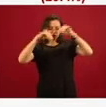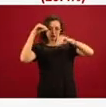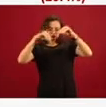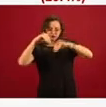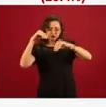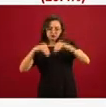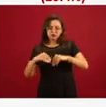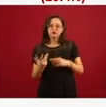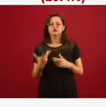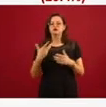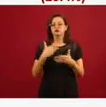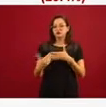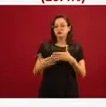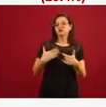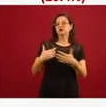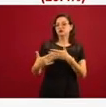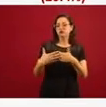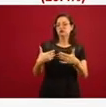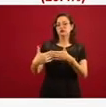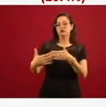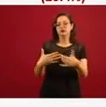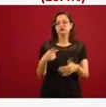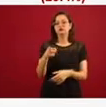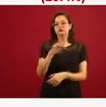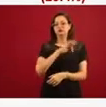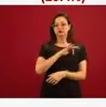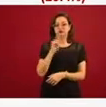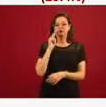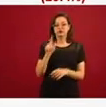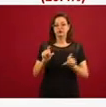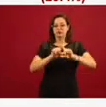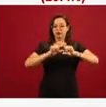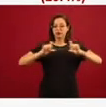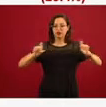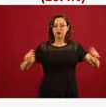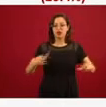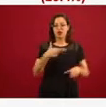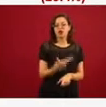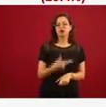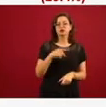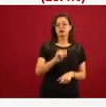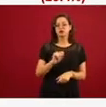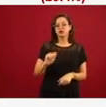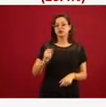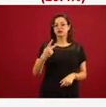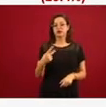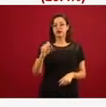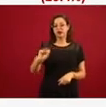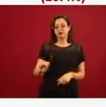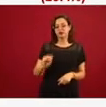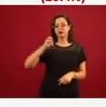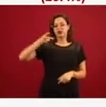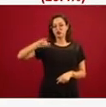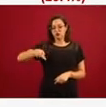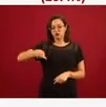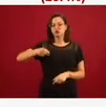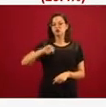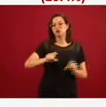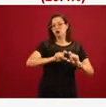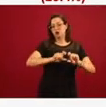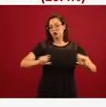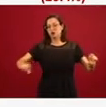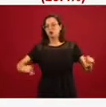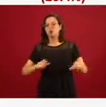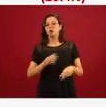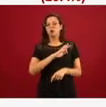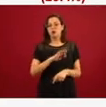and others that have contributed to this map being updated constantly. This is the link to access